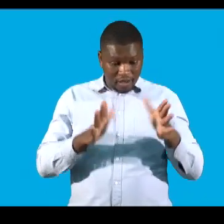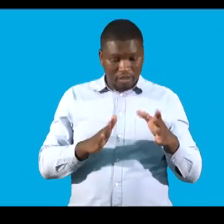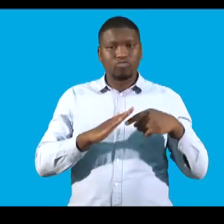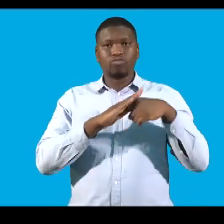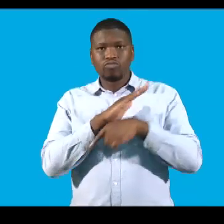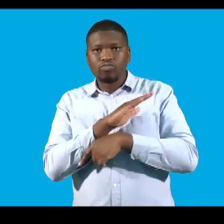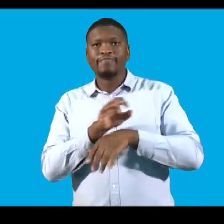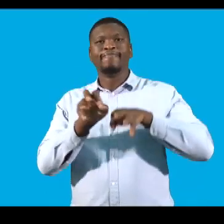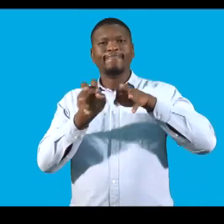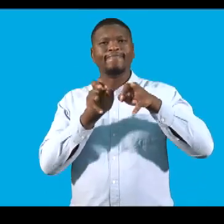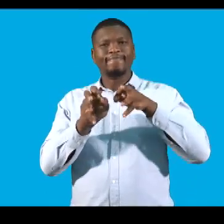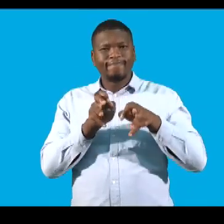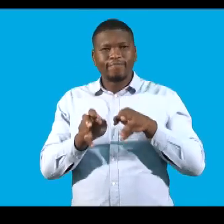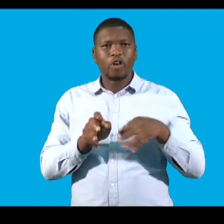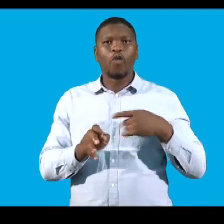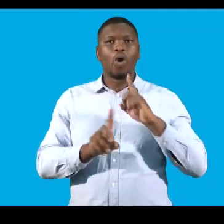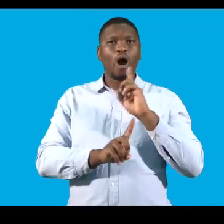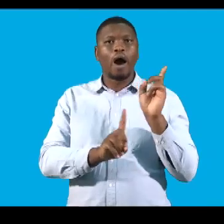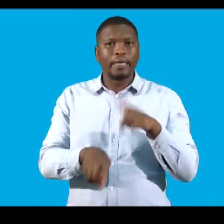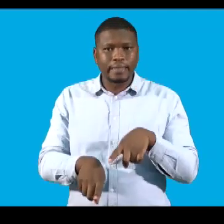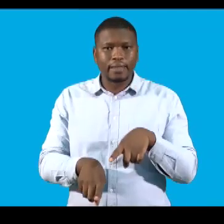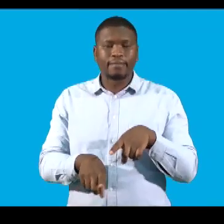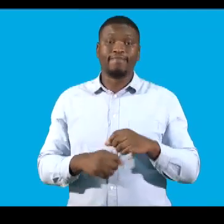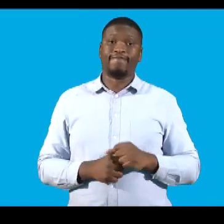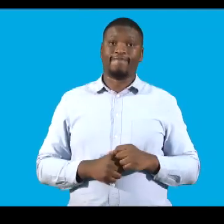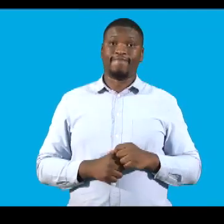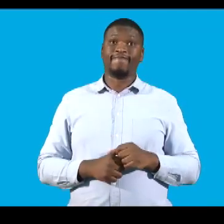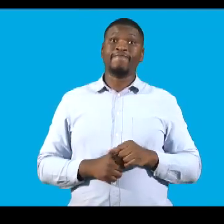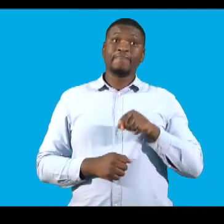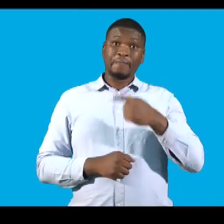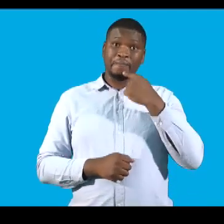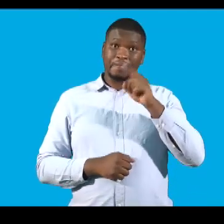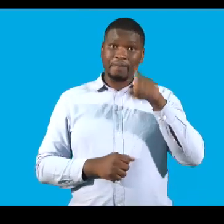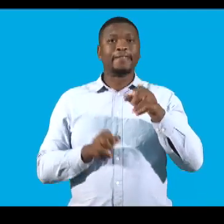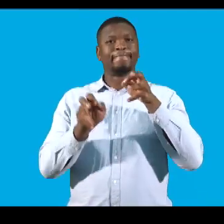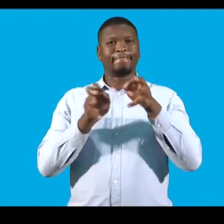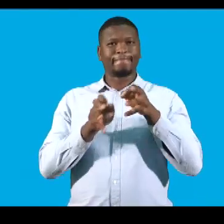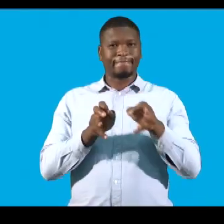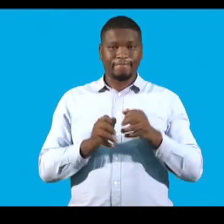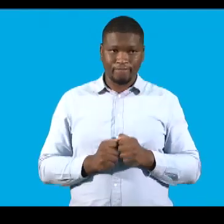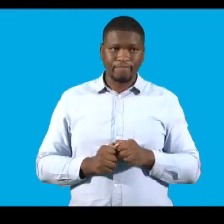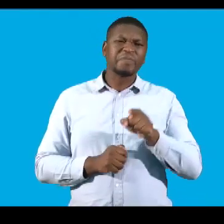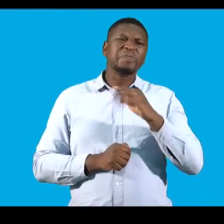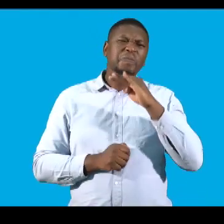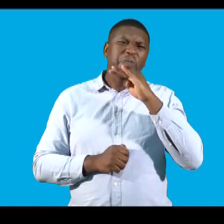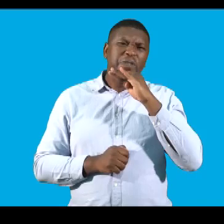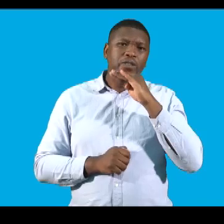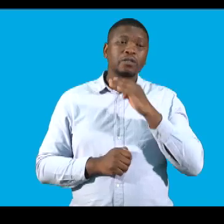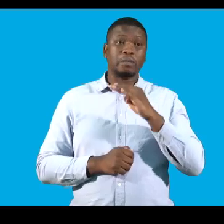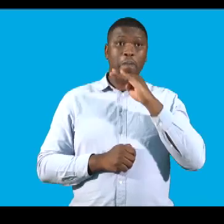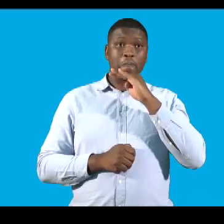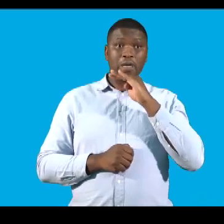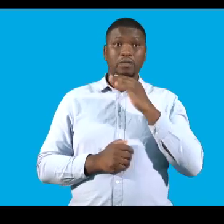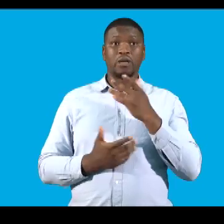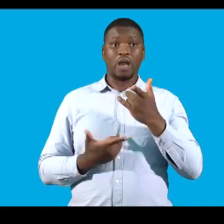to elaborate on the answer, the instruction in the question, which is explain. This implies